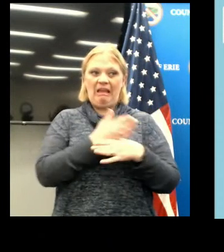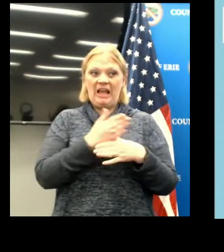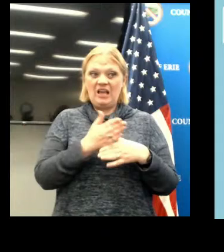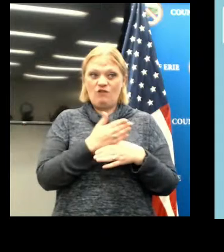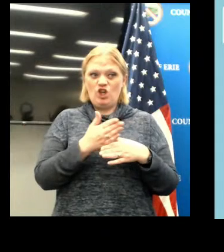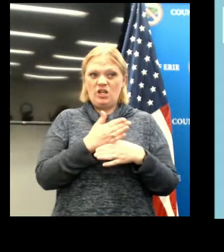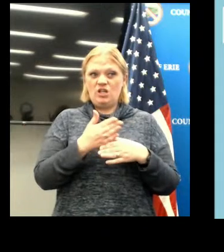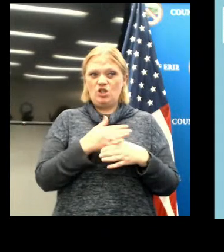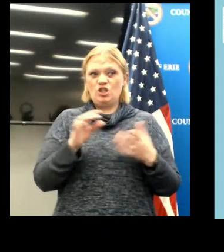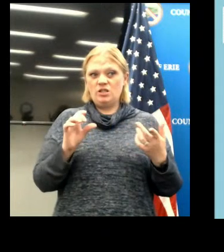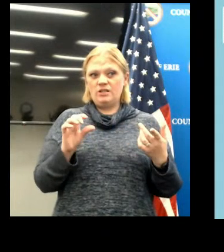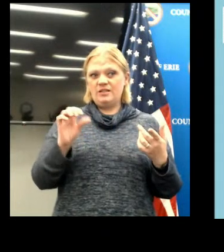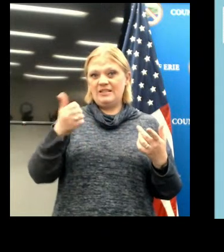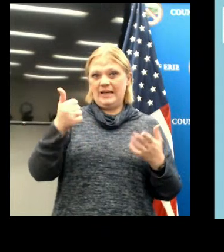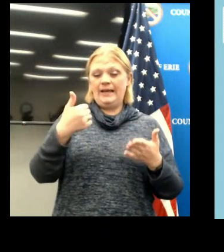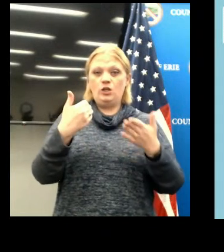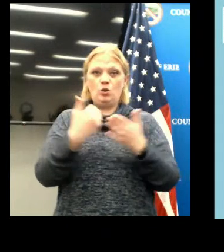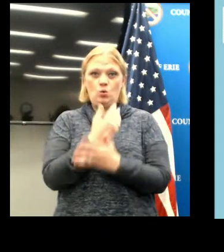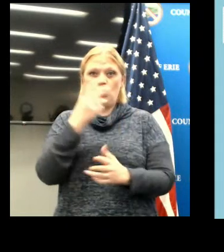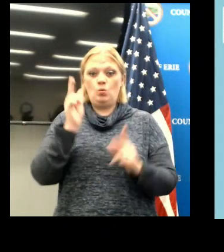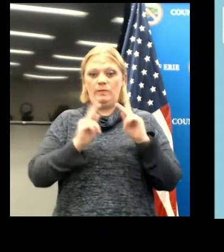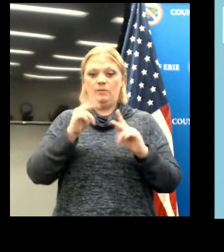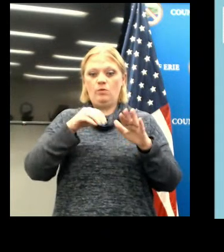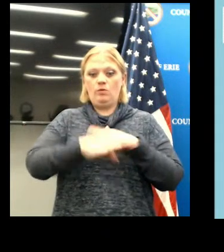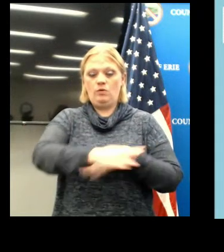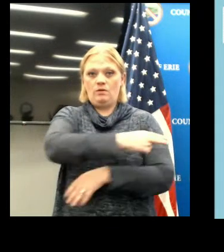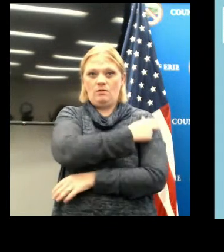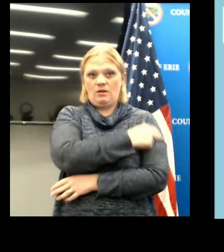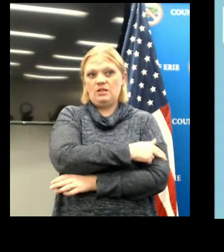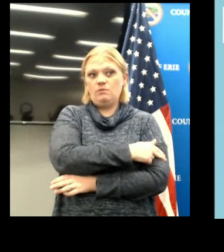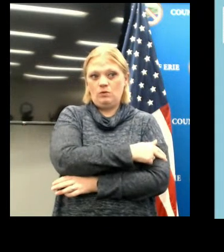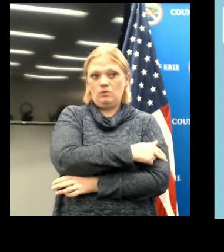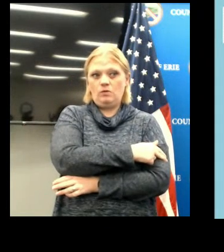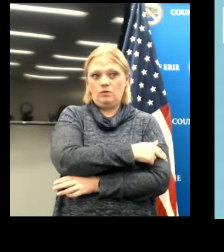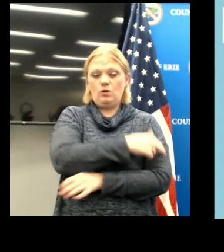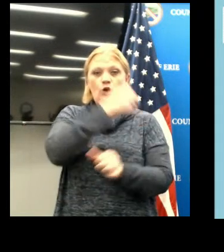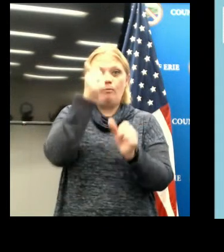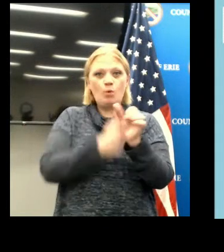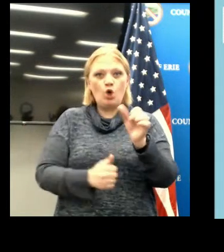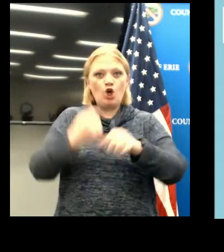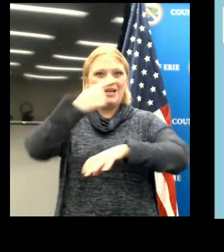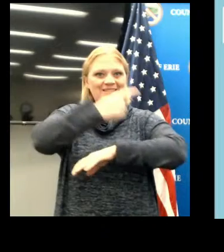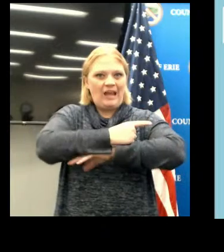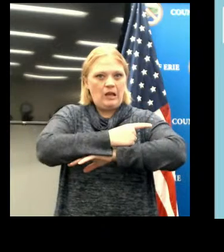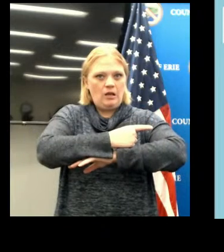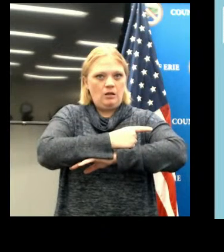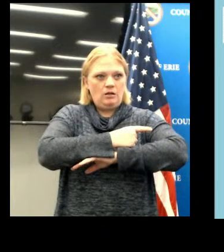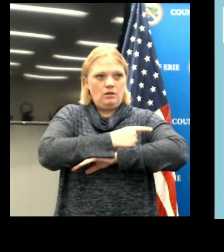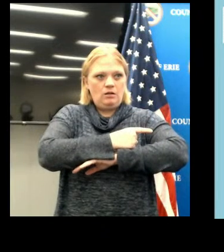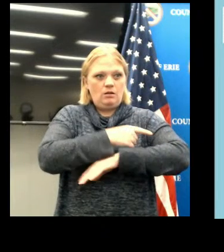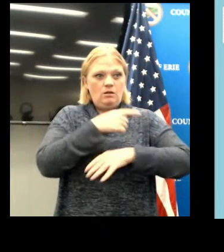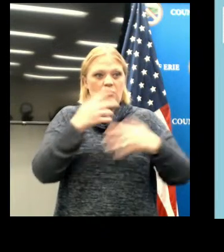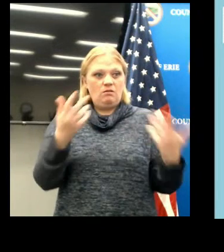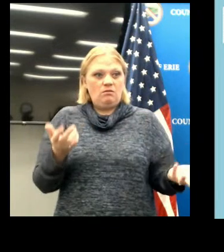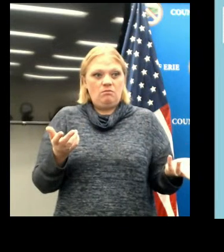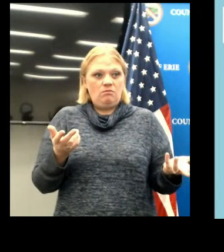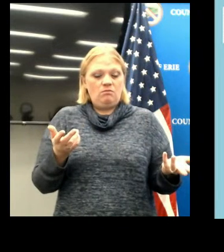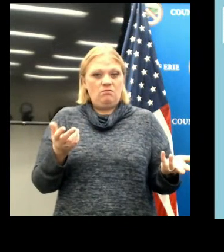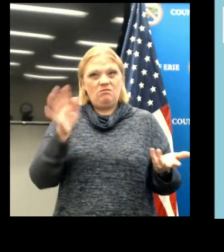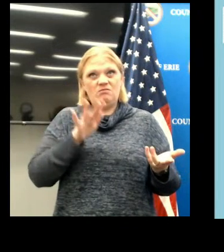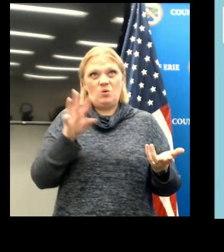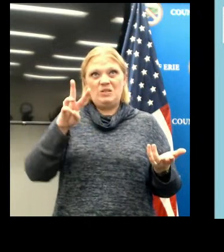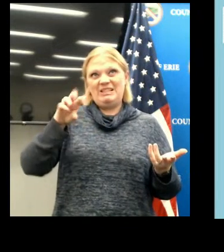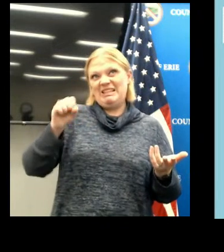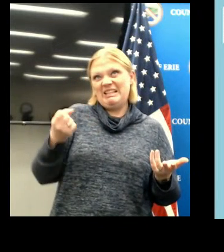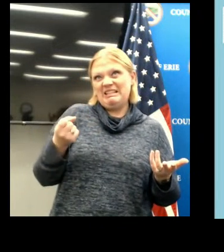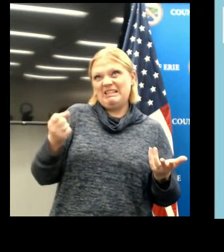last week about 10 new hospitalizations per day, so it means it wasn't that long ago. It was in the 60s,